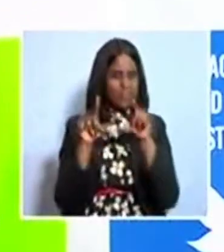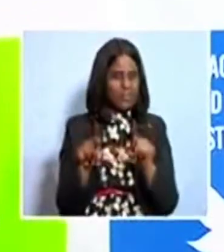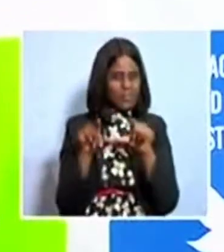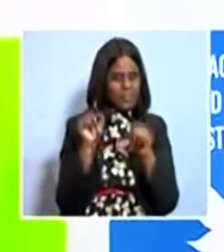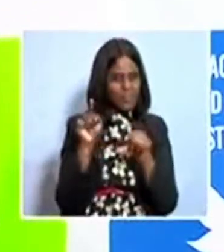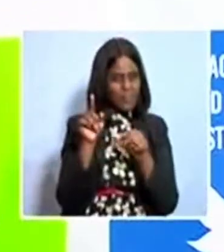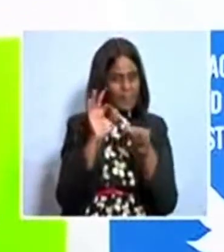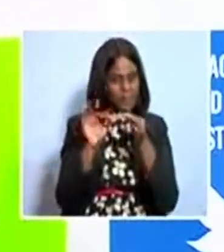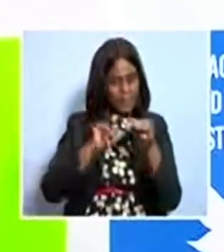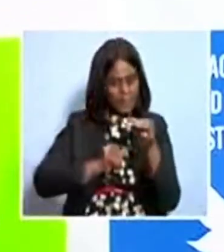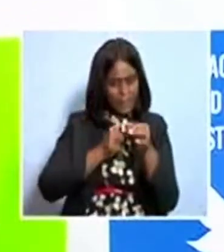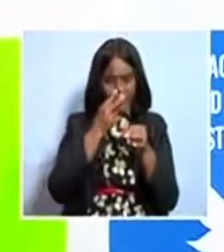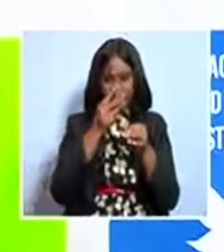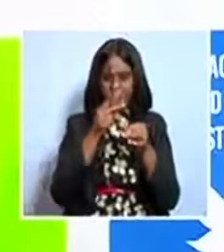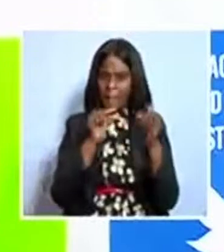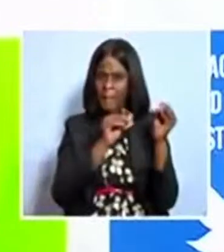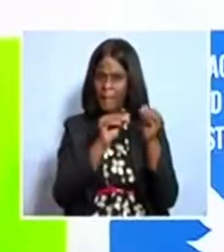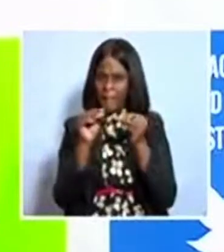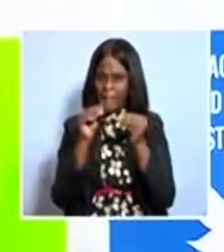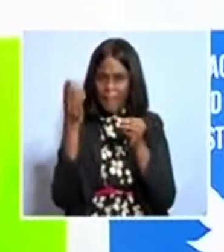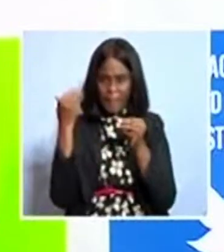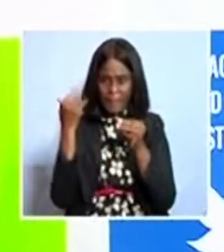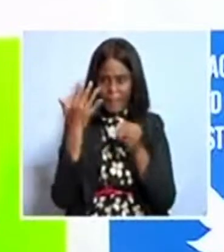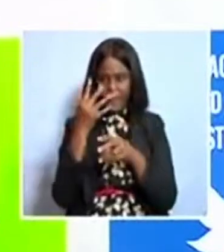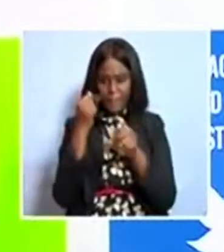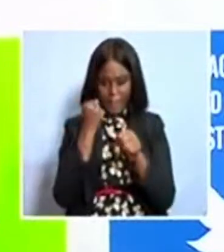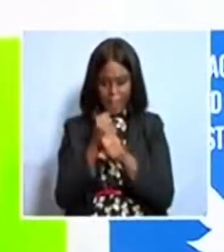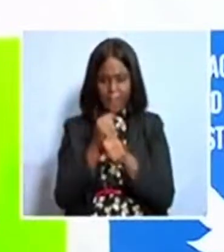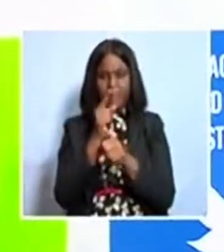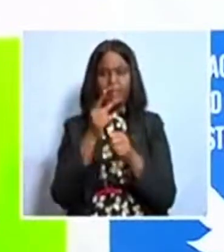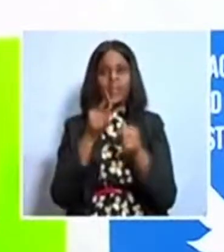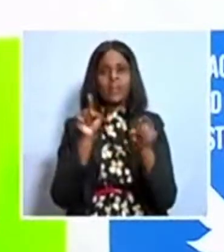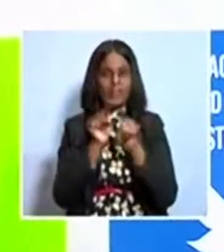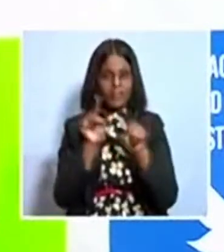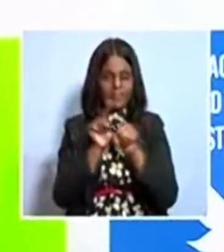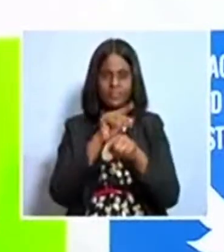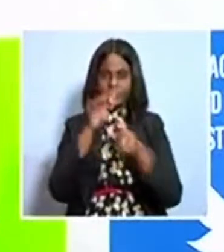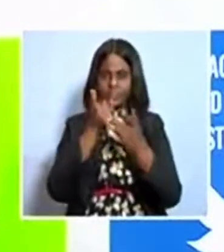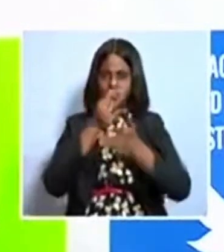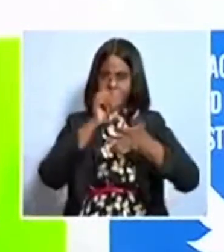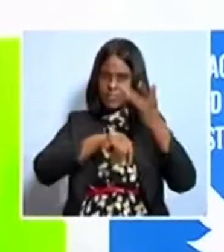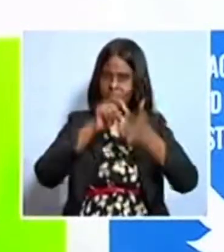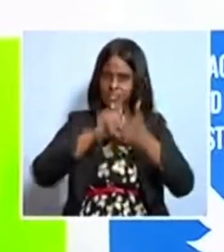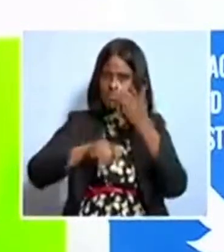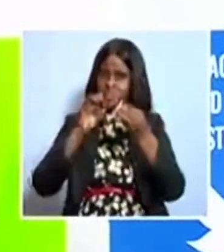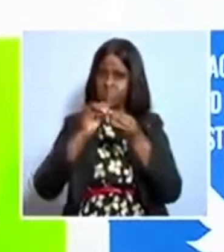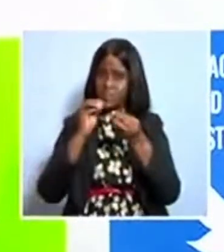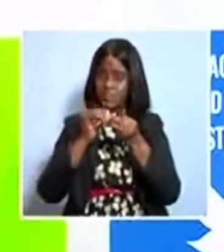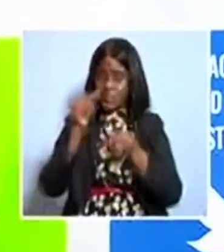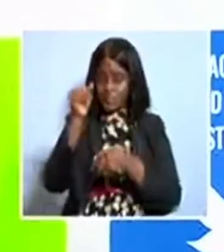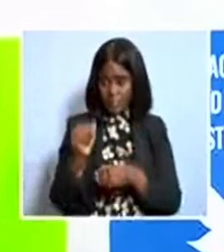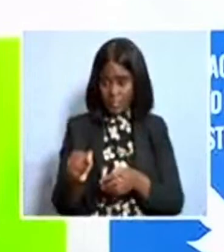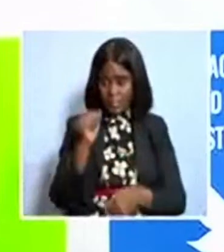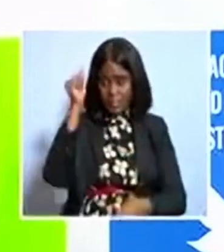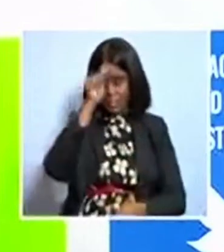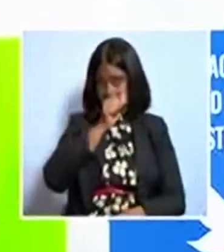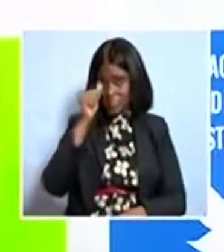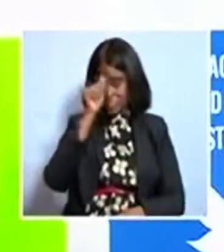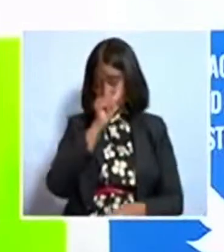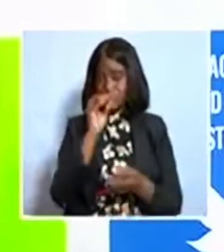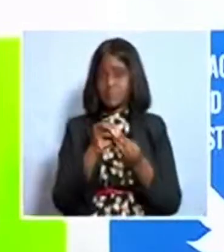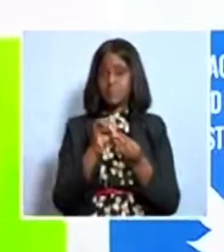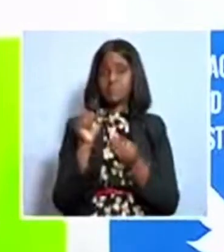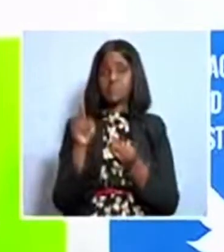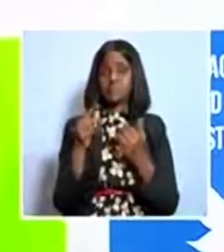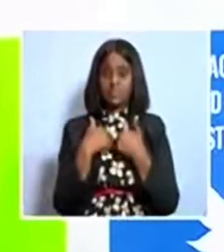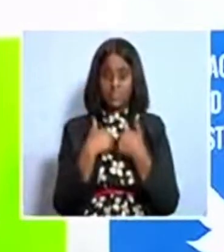if you look at how we've moved over the last 5 years, there has been some progress. On the cost front, Southern Africa in general tends to